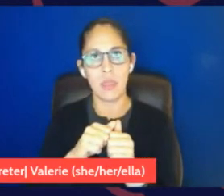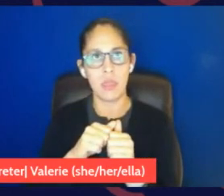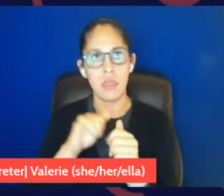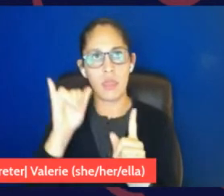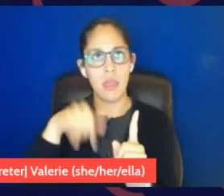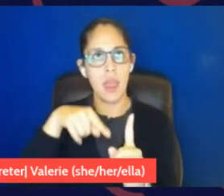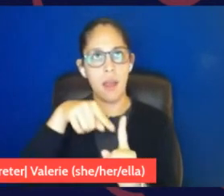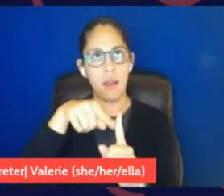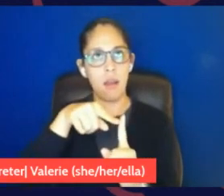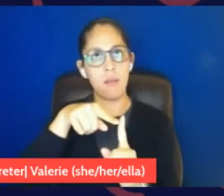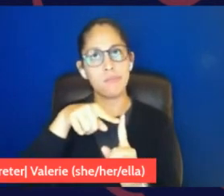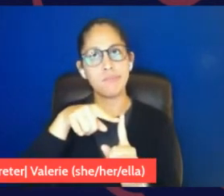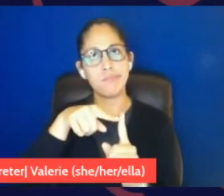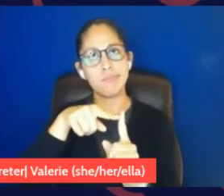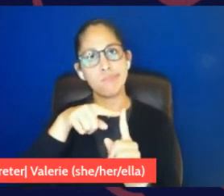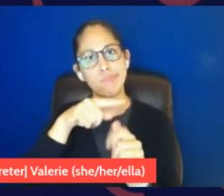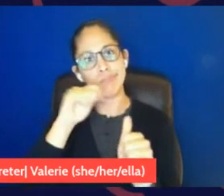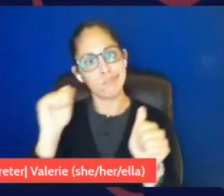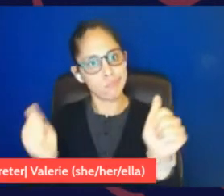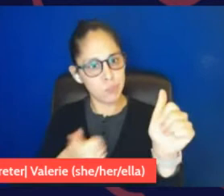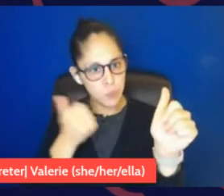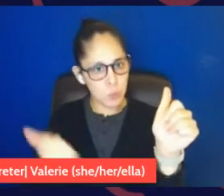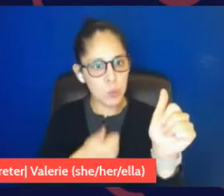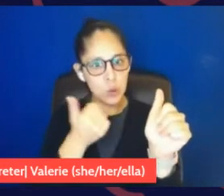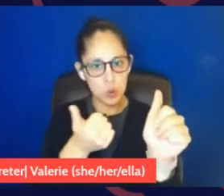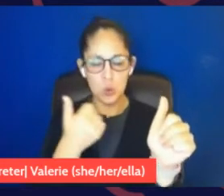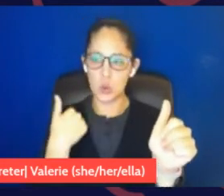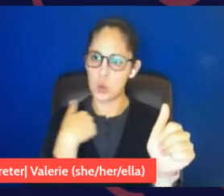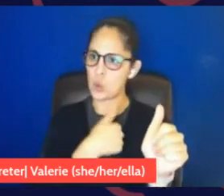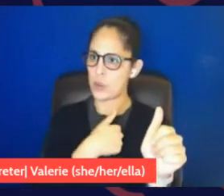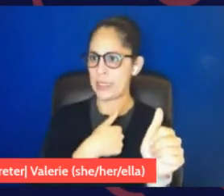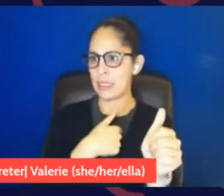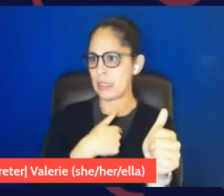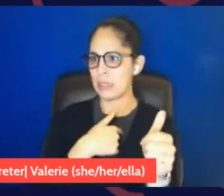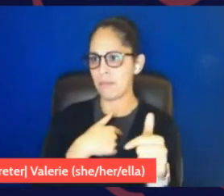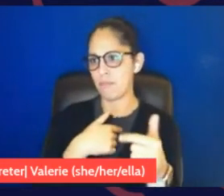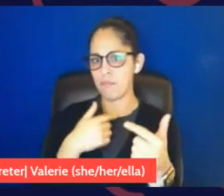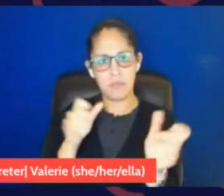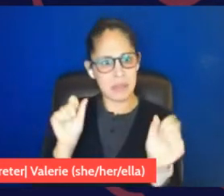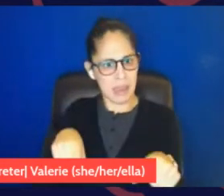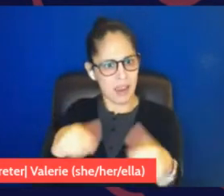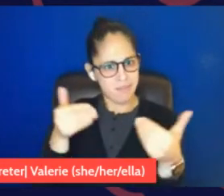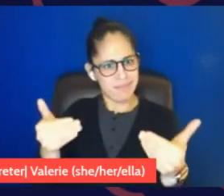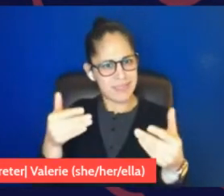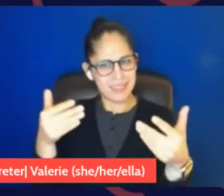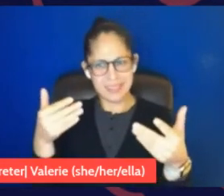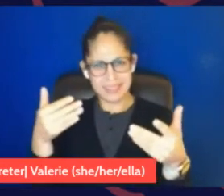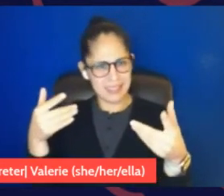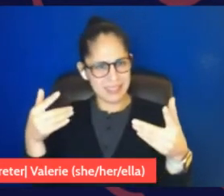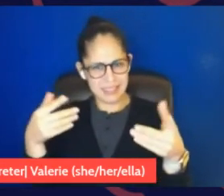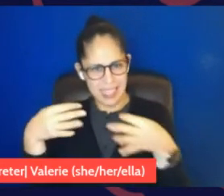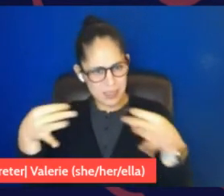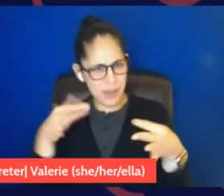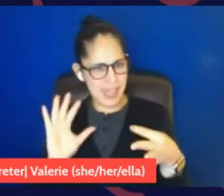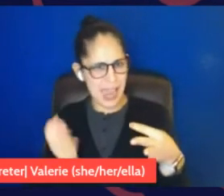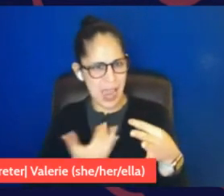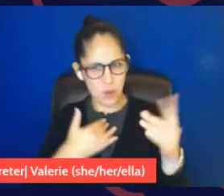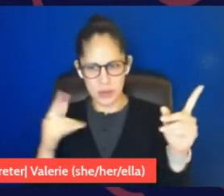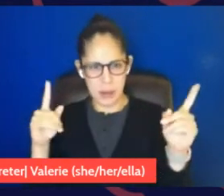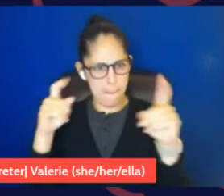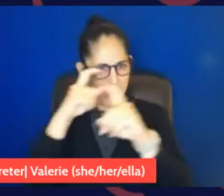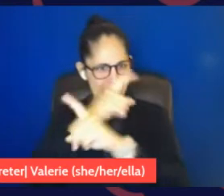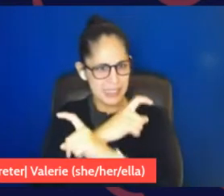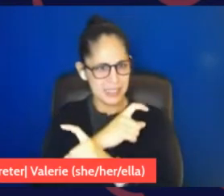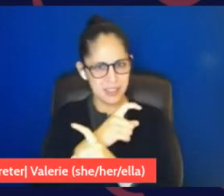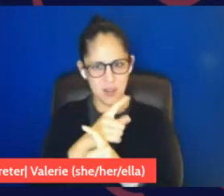in that pursuit that we can really explain our complexity. We can explain that, yes, we're religious, but we are spiritual. We